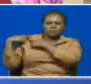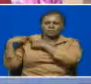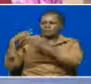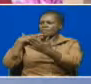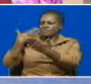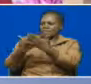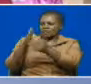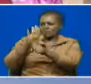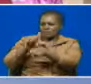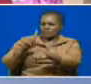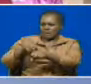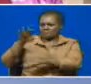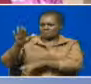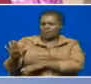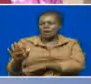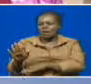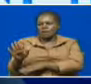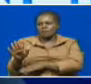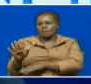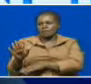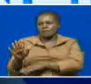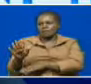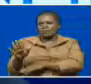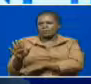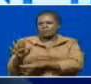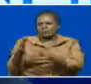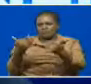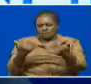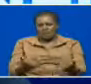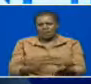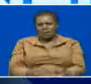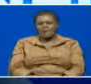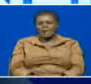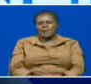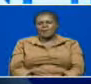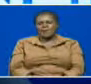Many thanks for your time, Jane Gatia, right there. So they usually say you save the best.